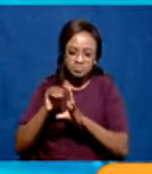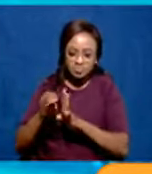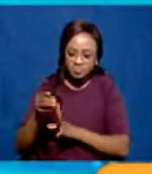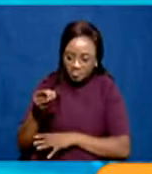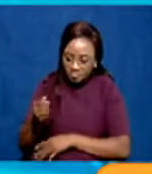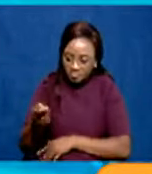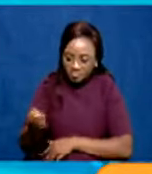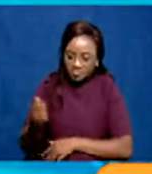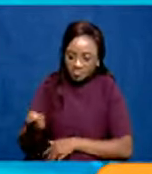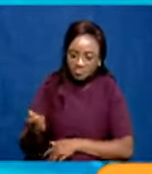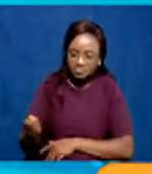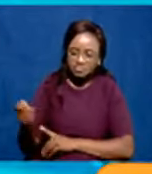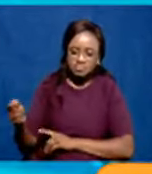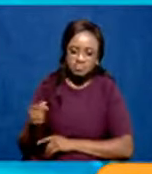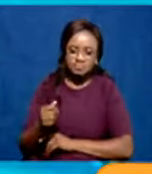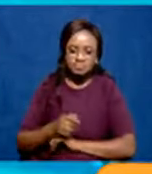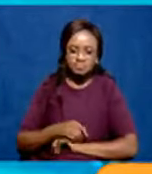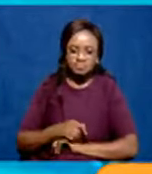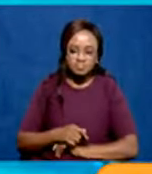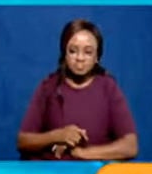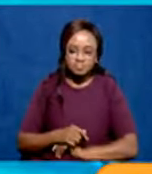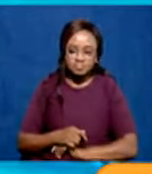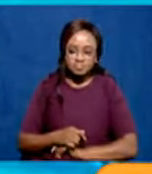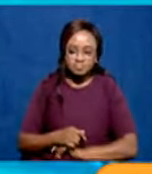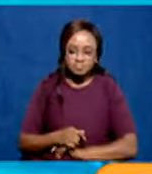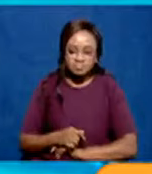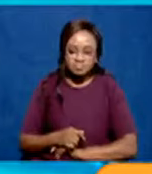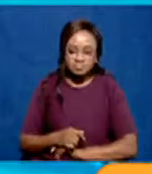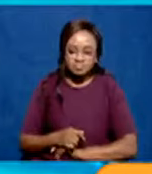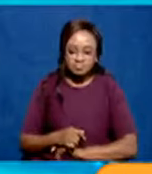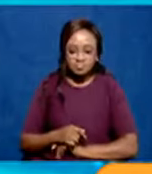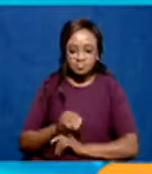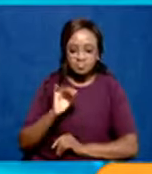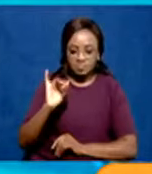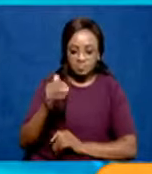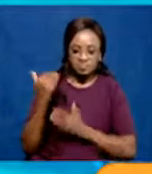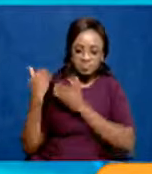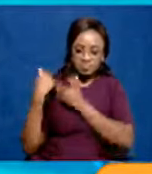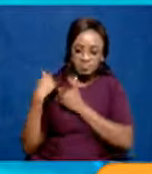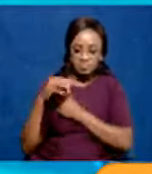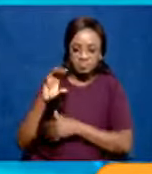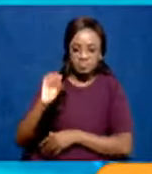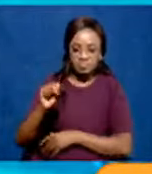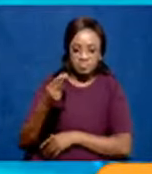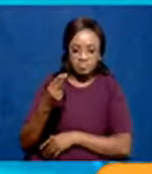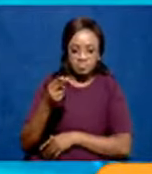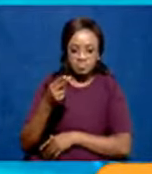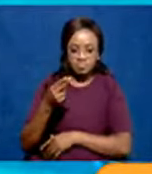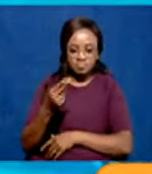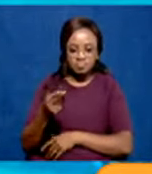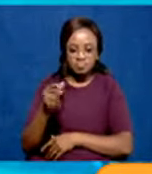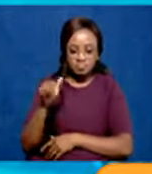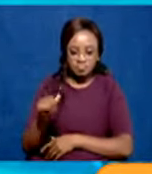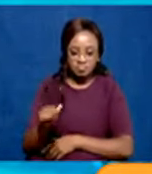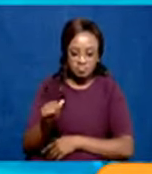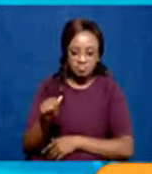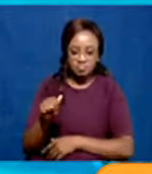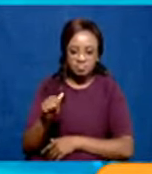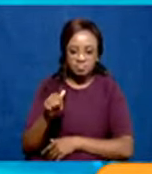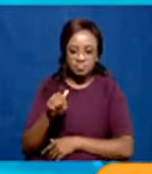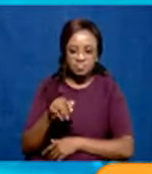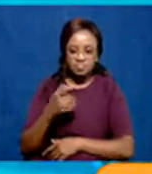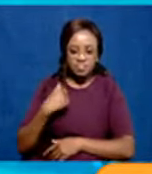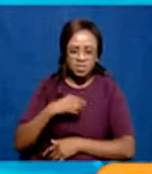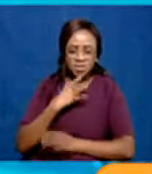aspects, there's a problem with healthcare financing. And that is within the mandate of the Social Health Authority. Because we don't provide healthcare, we're not meant to provide healthcare